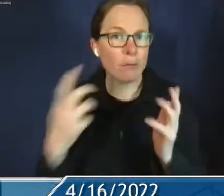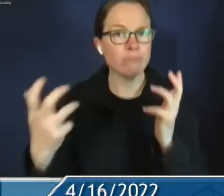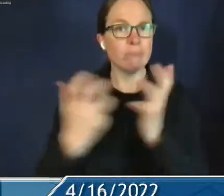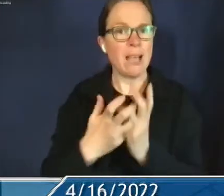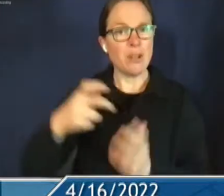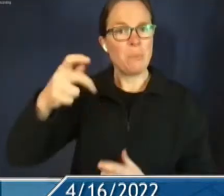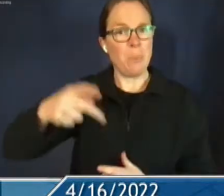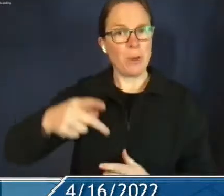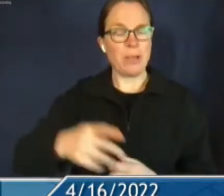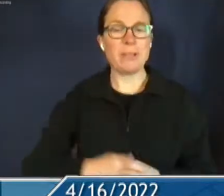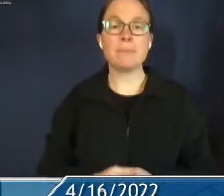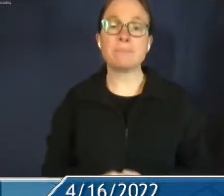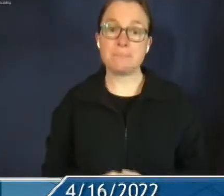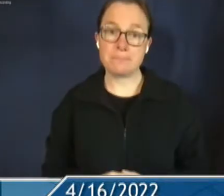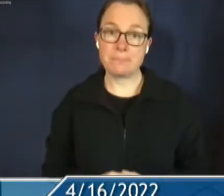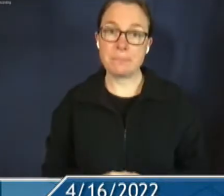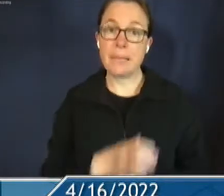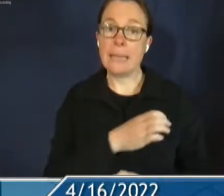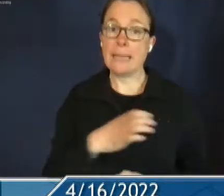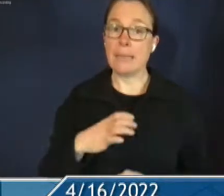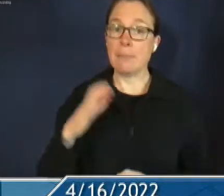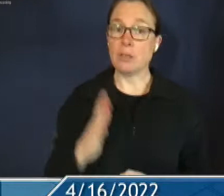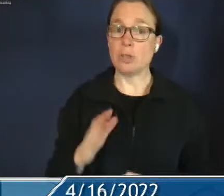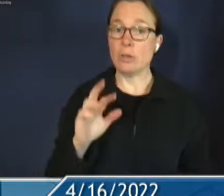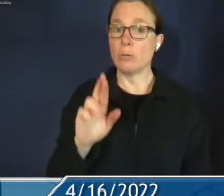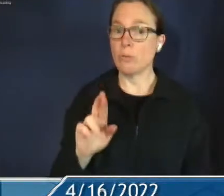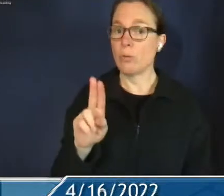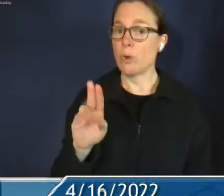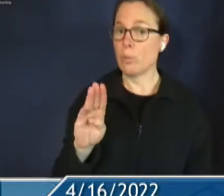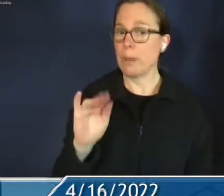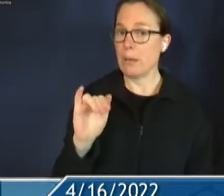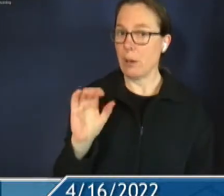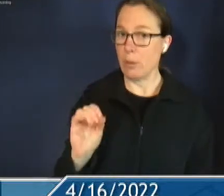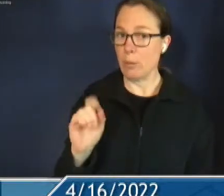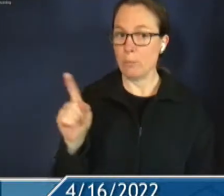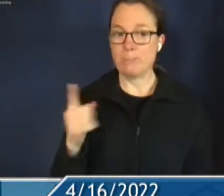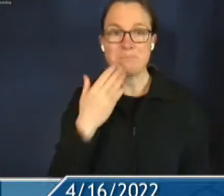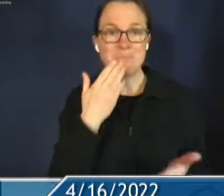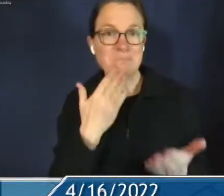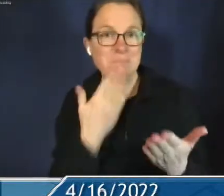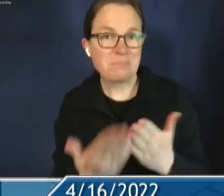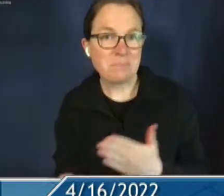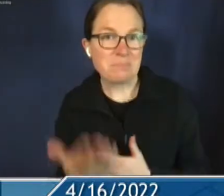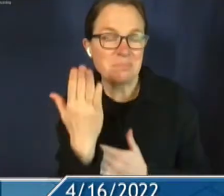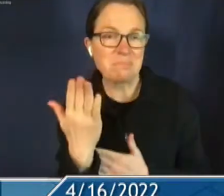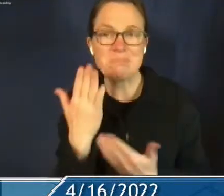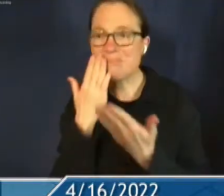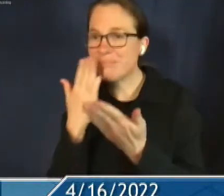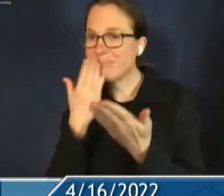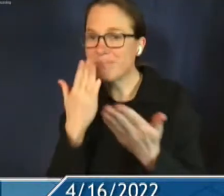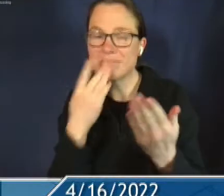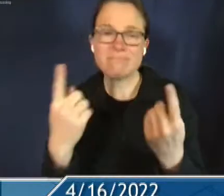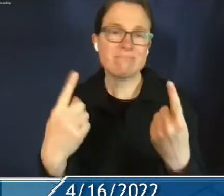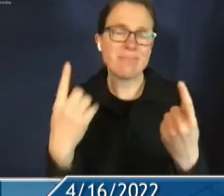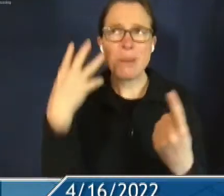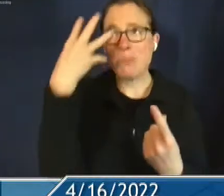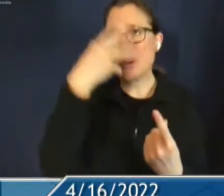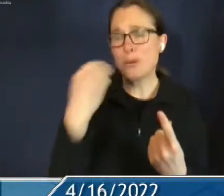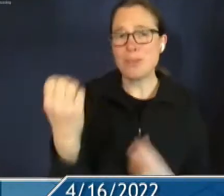Thank you. Next, we'll hear from Commissioner Rubio. Thank you. And good morning, everyone. And thank you for being here on a beautiful